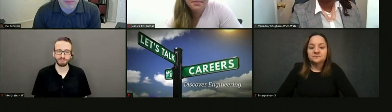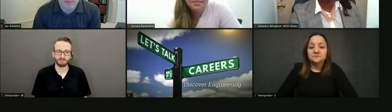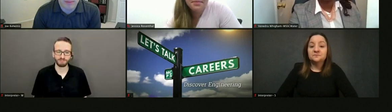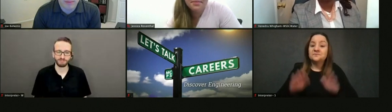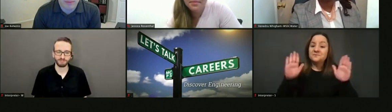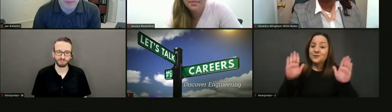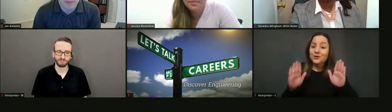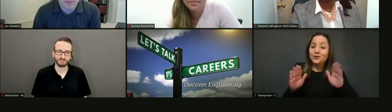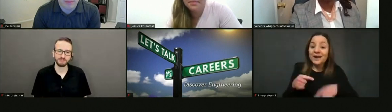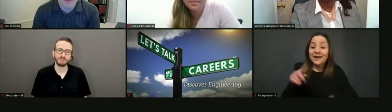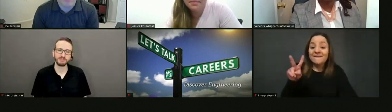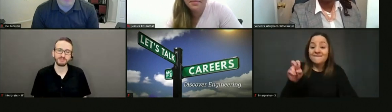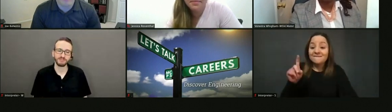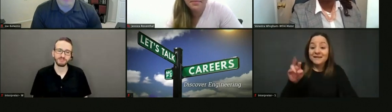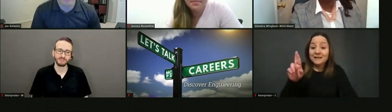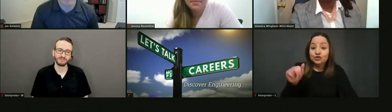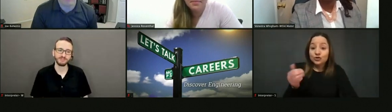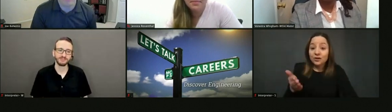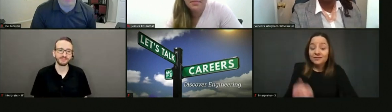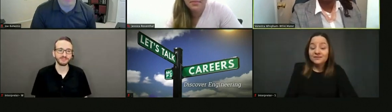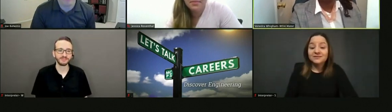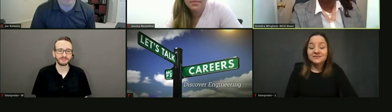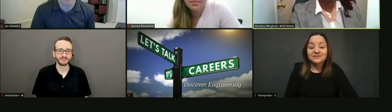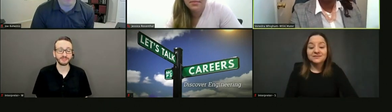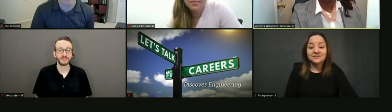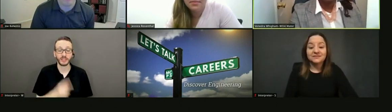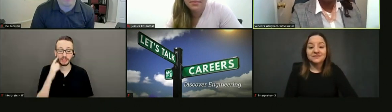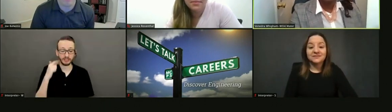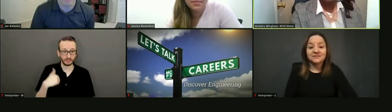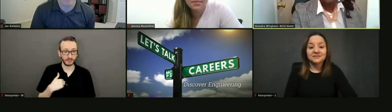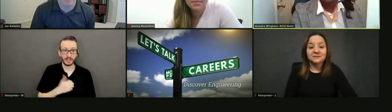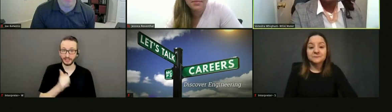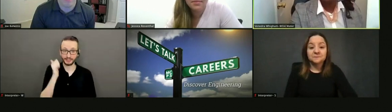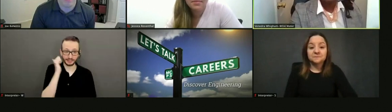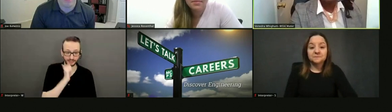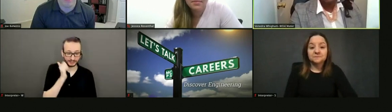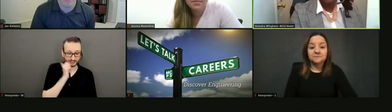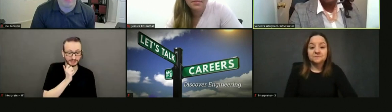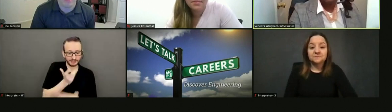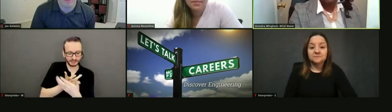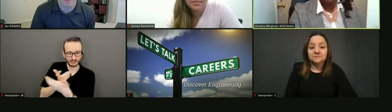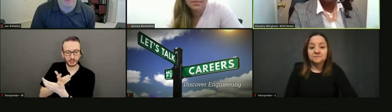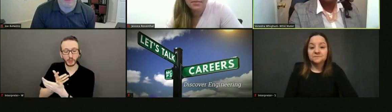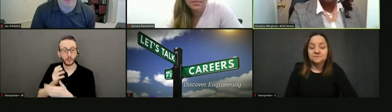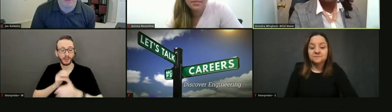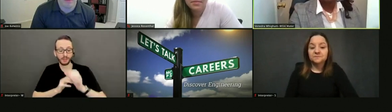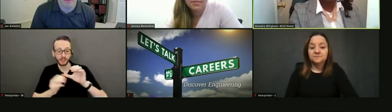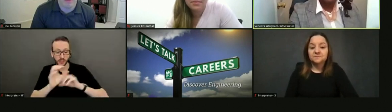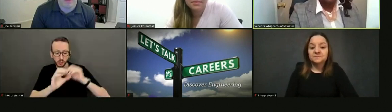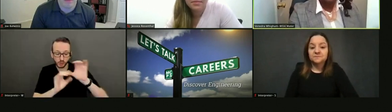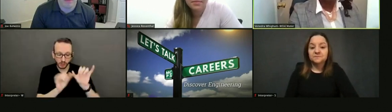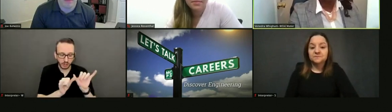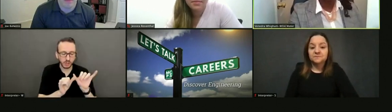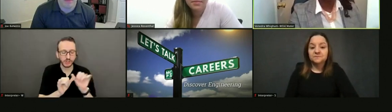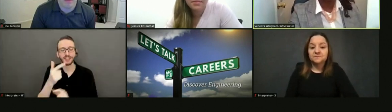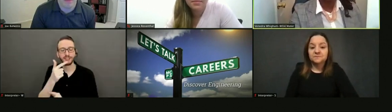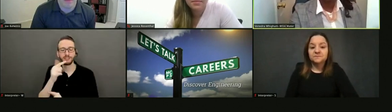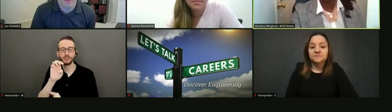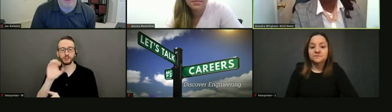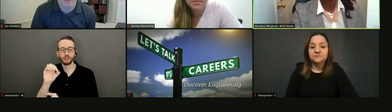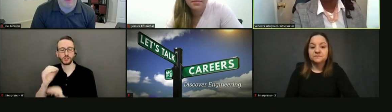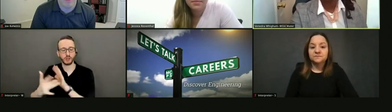Great. And Venedra? So for me, I work daily and closely with construction engineers and geotechnical